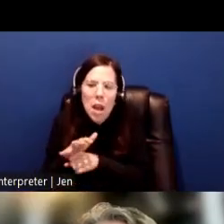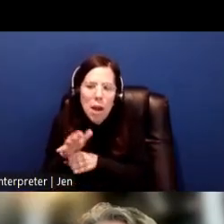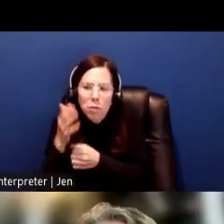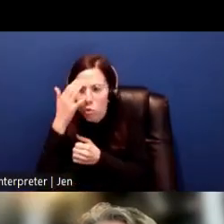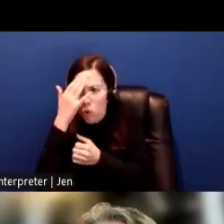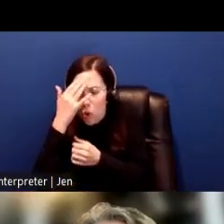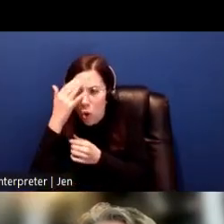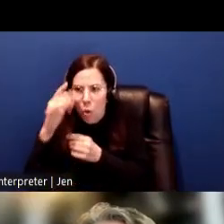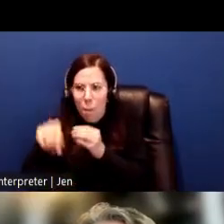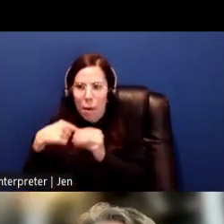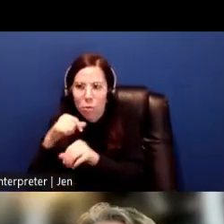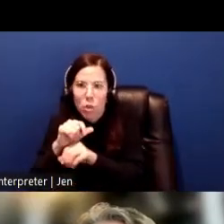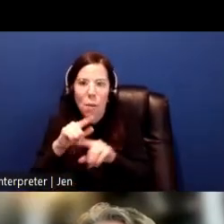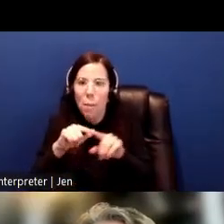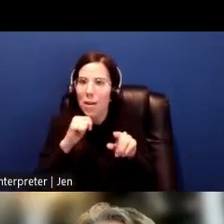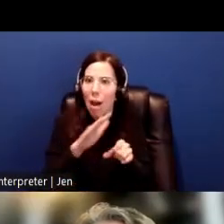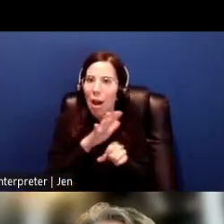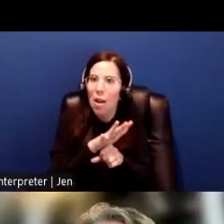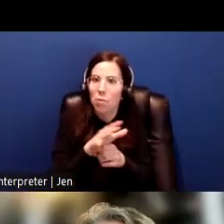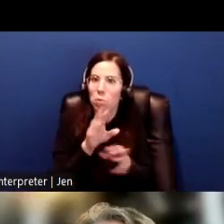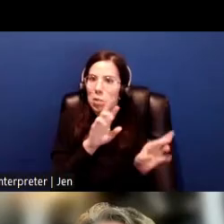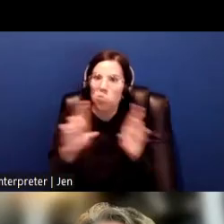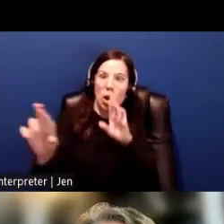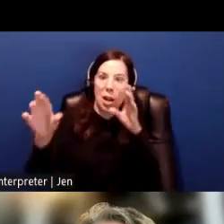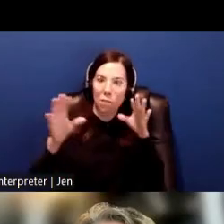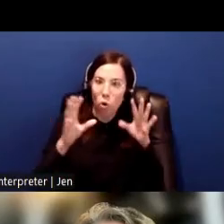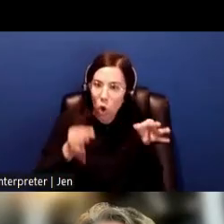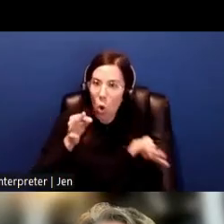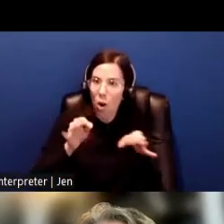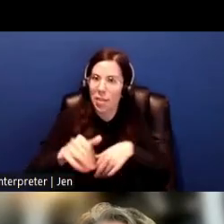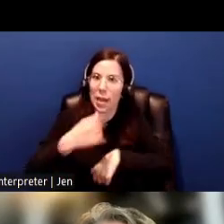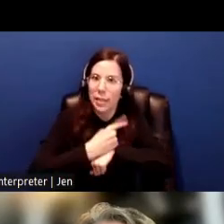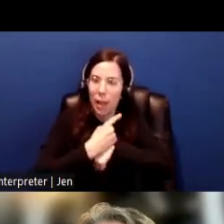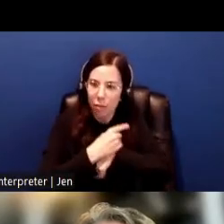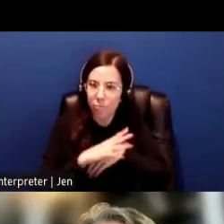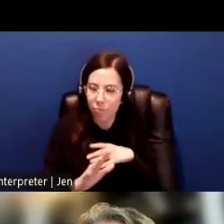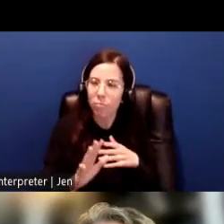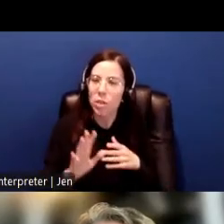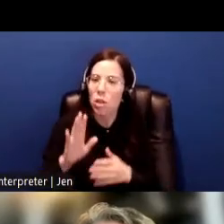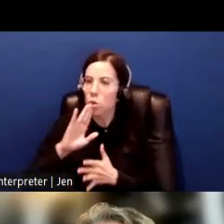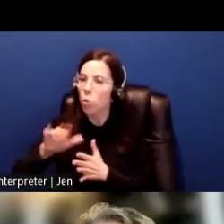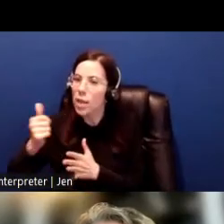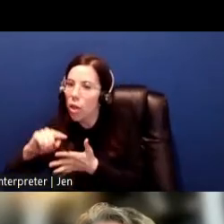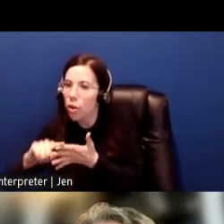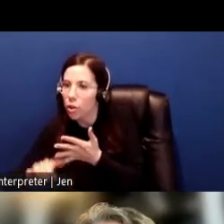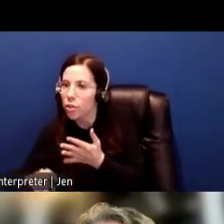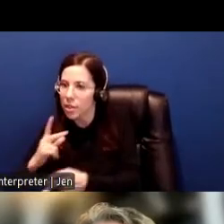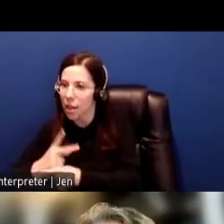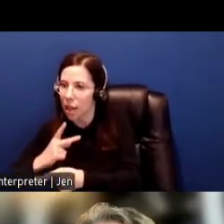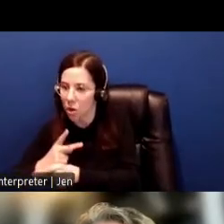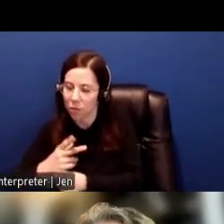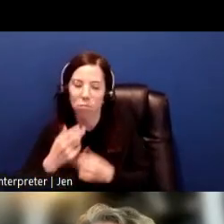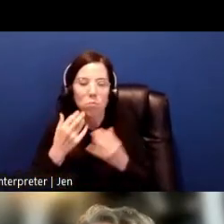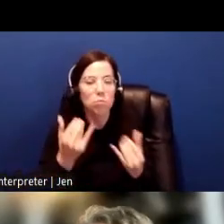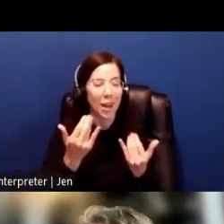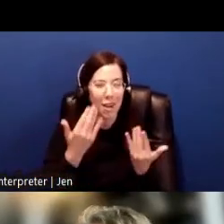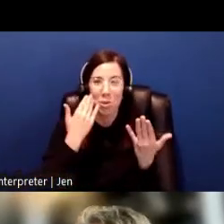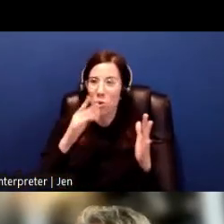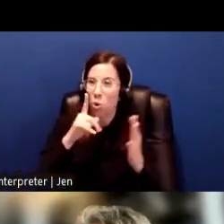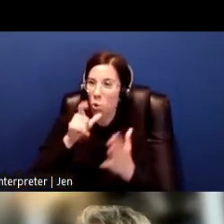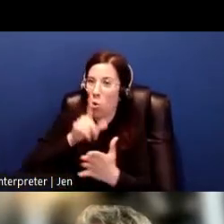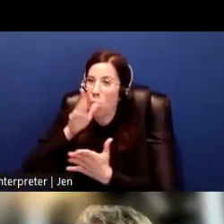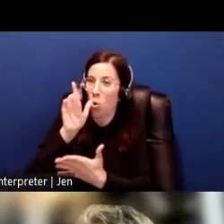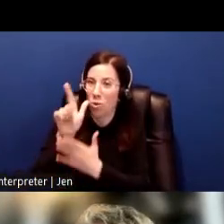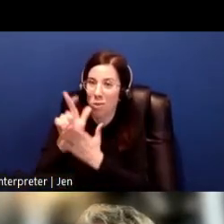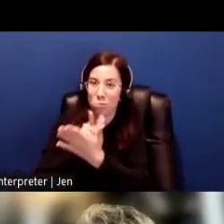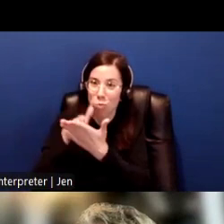enough to be able to prepare my client for trial. So you're going to do those things. And then you're going to reach out. At this point, you don't know who the prosecutor is. You don't even know